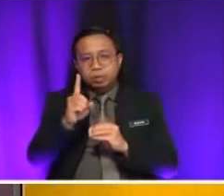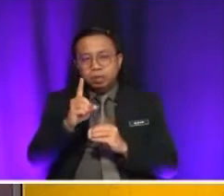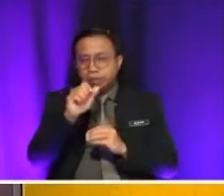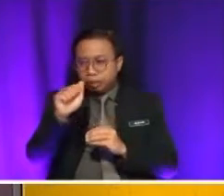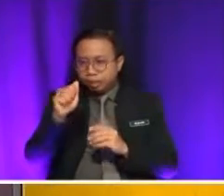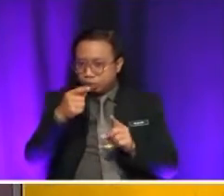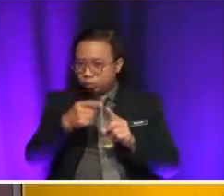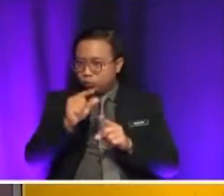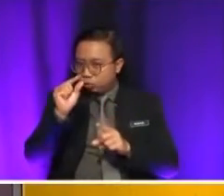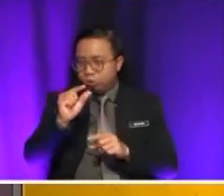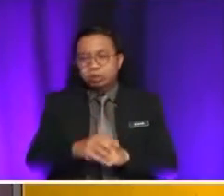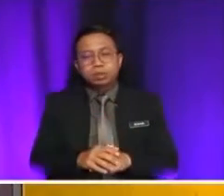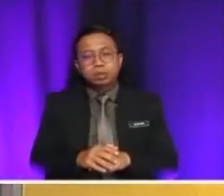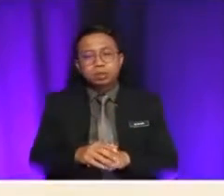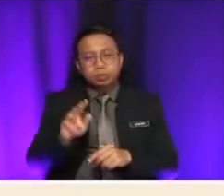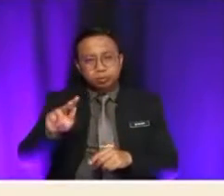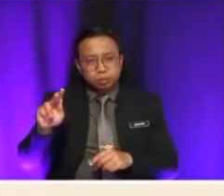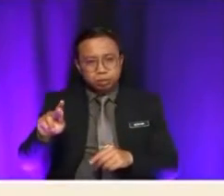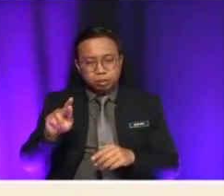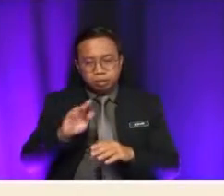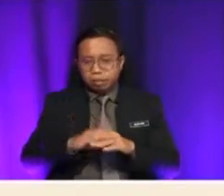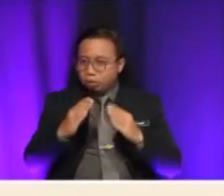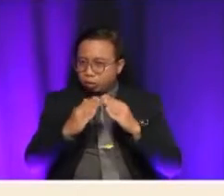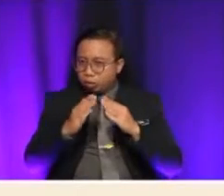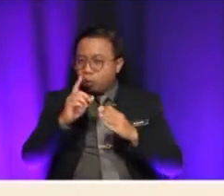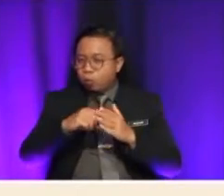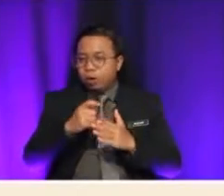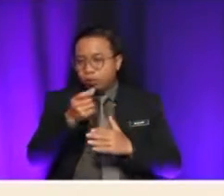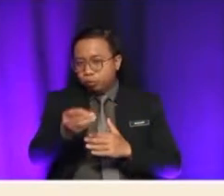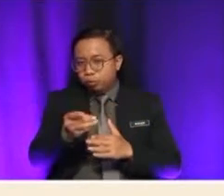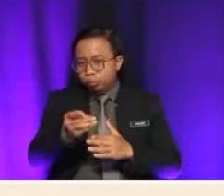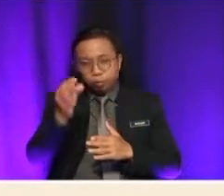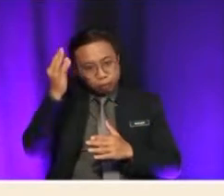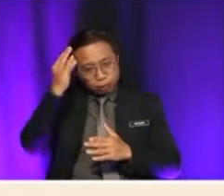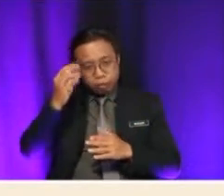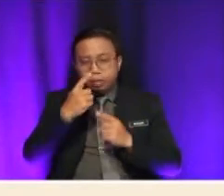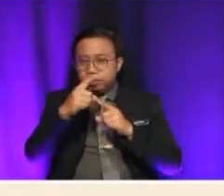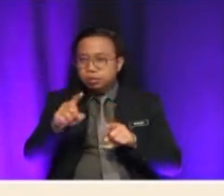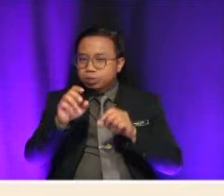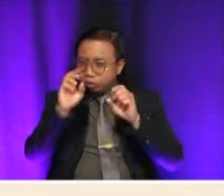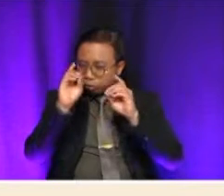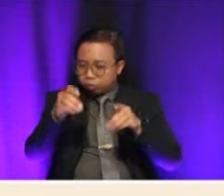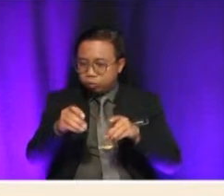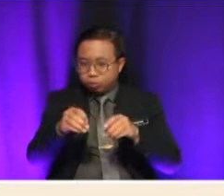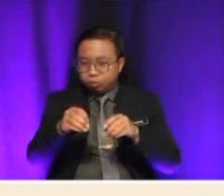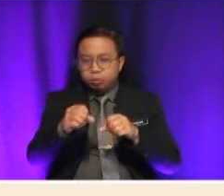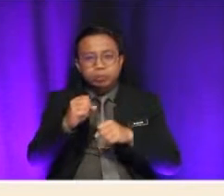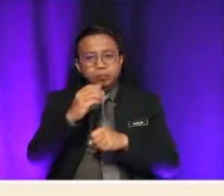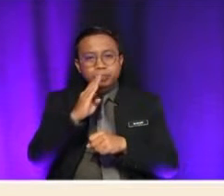to G, students at home and at the studio, what do you think the answer could be from A to G?